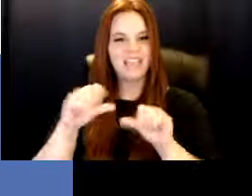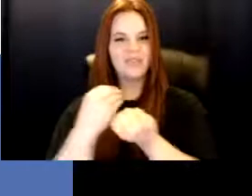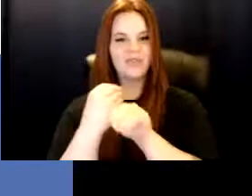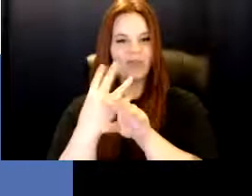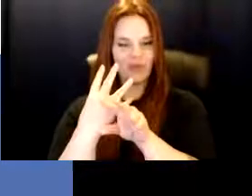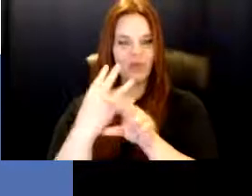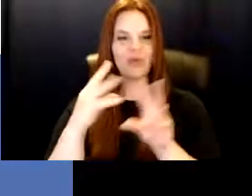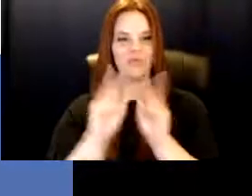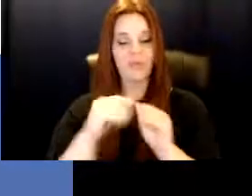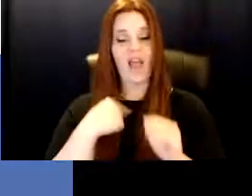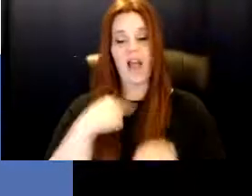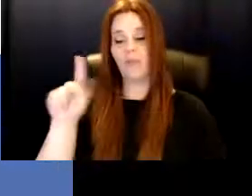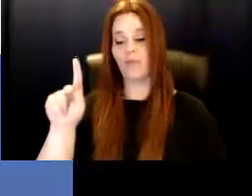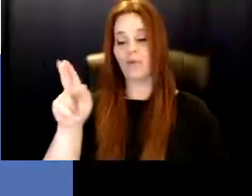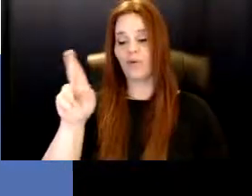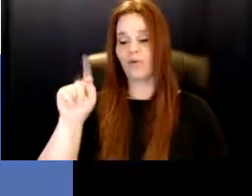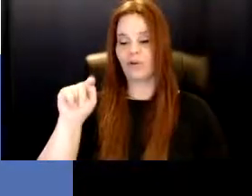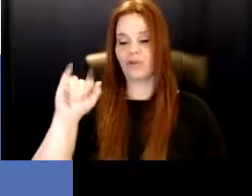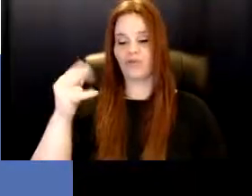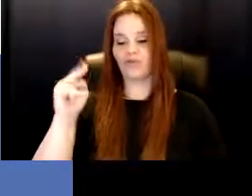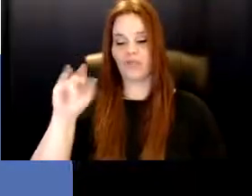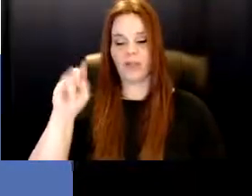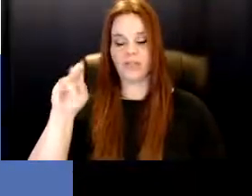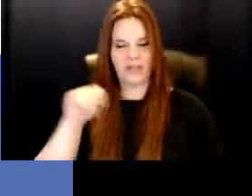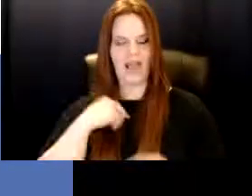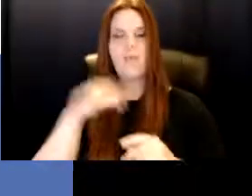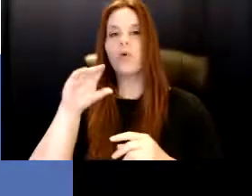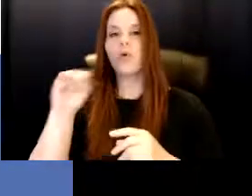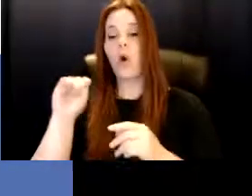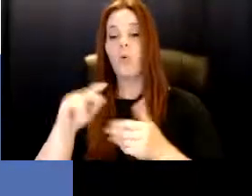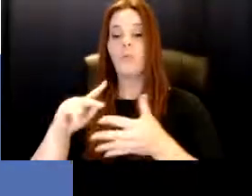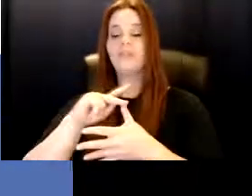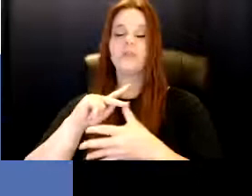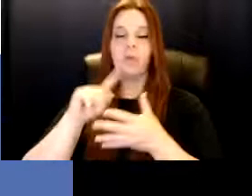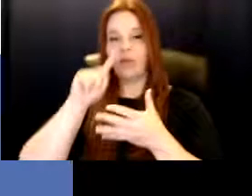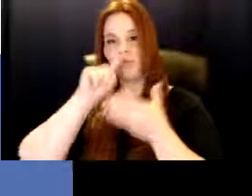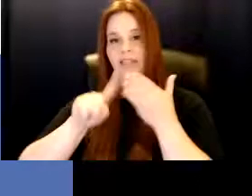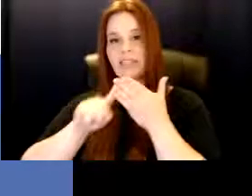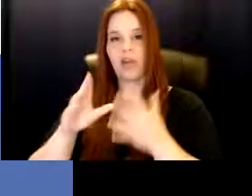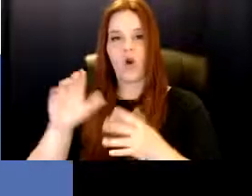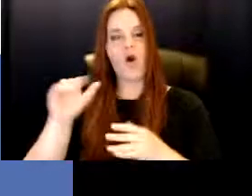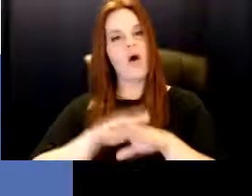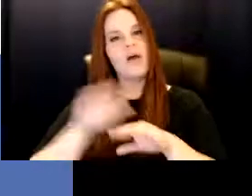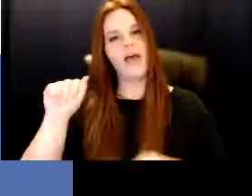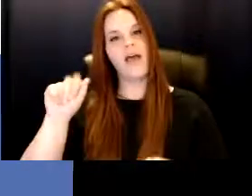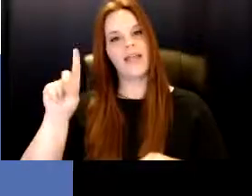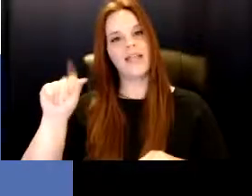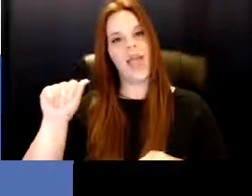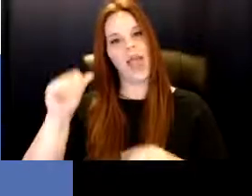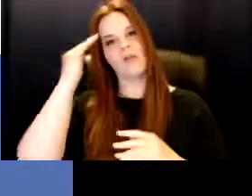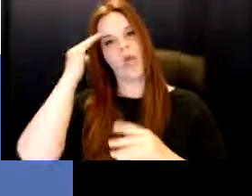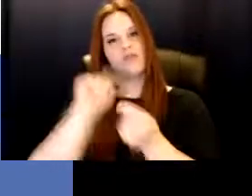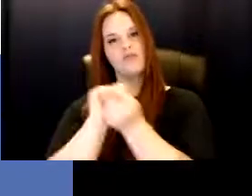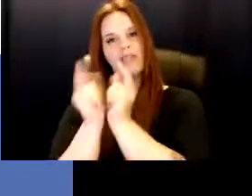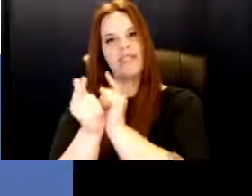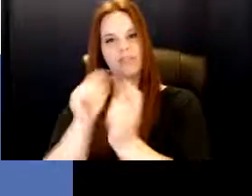Kurt Johnson. I'm the co-principal investigator on the ADA Knowledge Translation Center, and I'm standing in for Dr. Mark Harness,